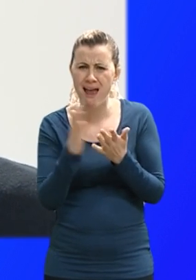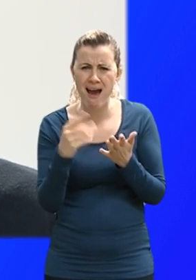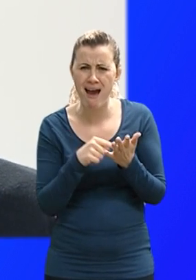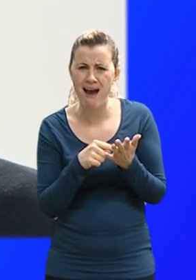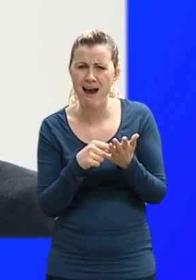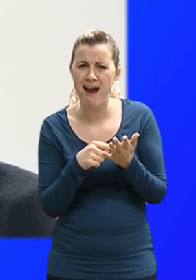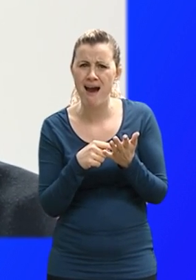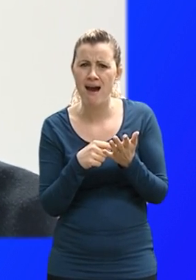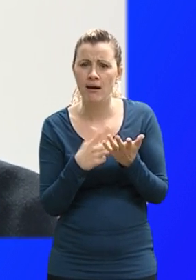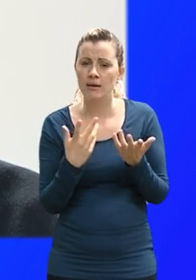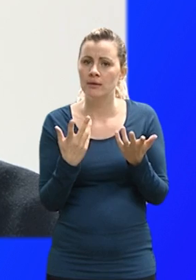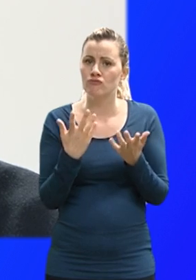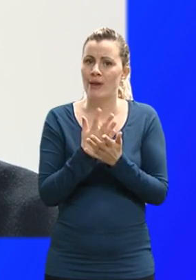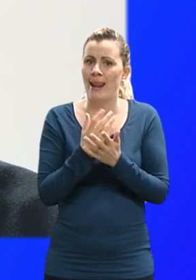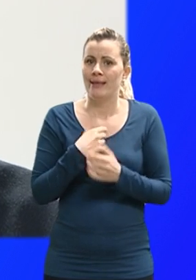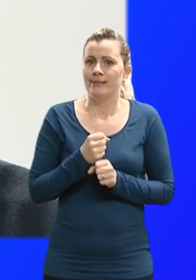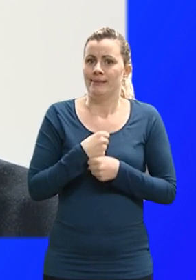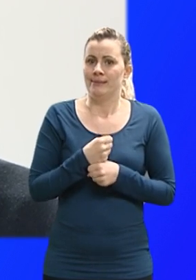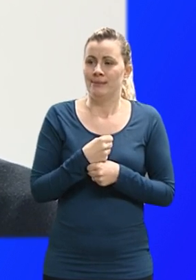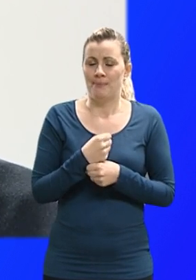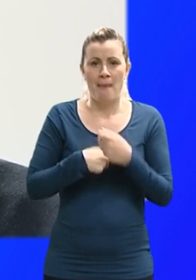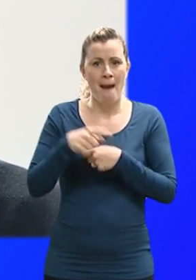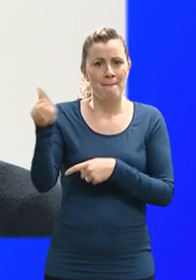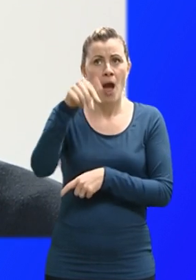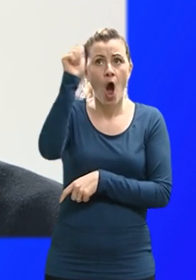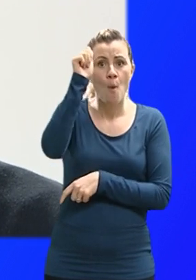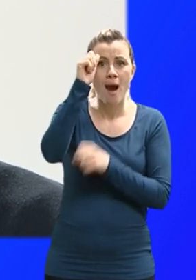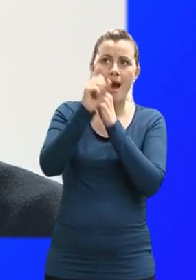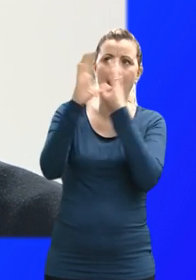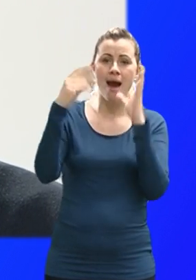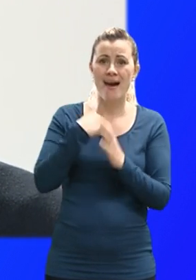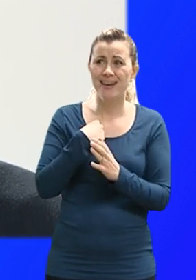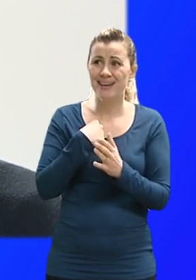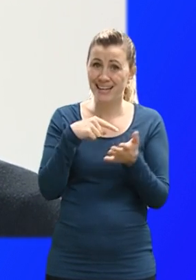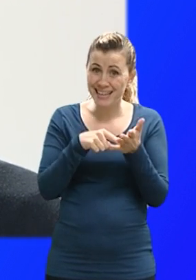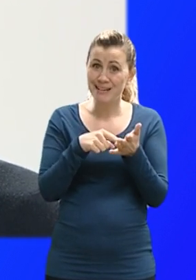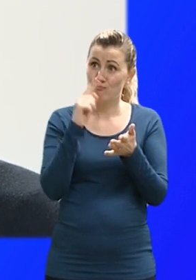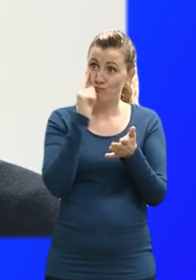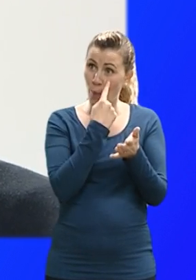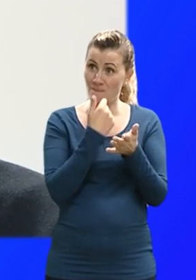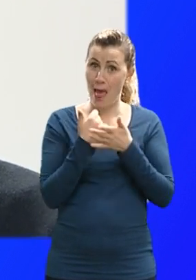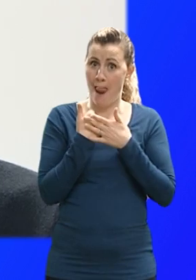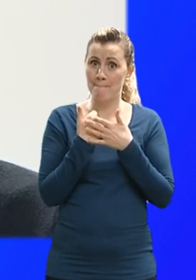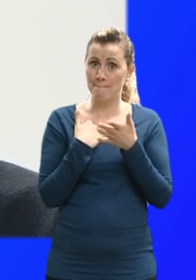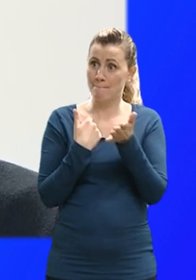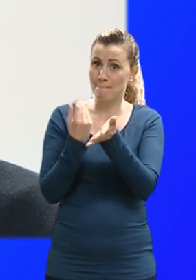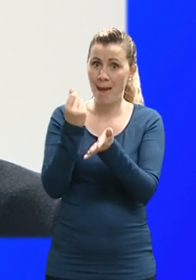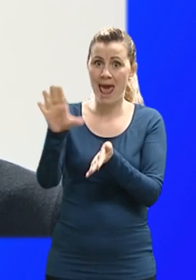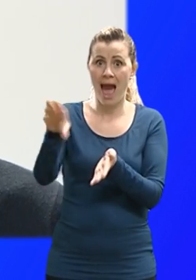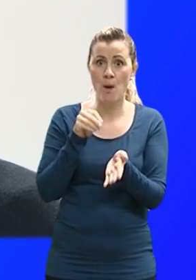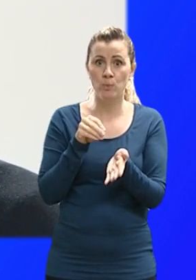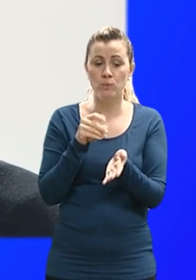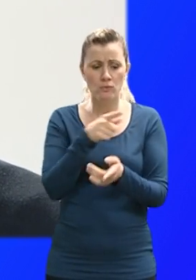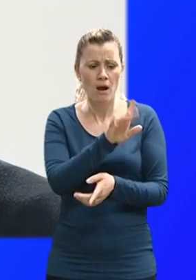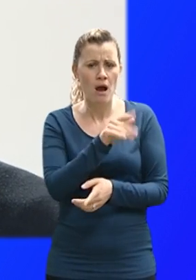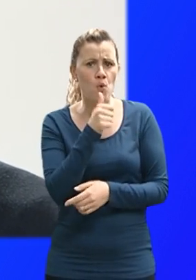brought manager out and gone round it. But they don't just seem to be 100% aware. Sometimes I've told them, I'll say it's a signature card. Can